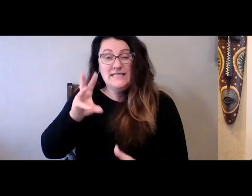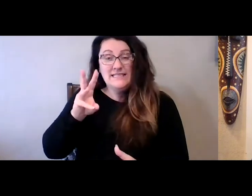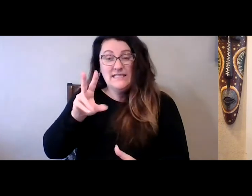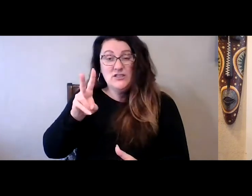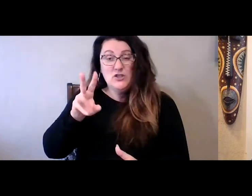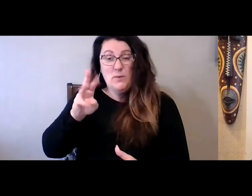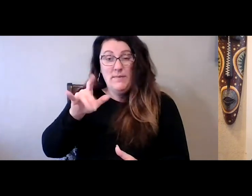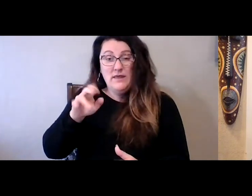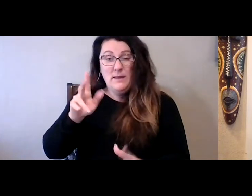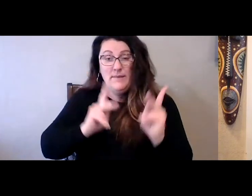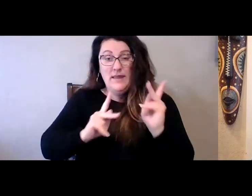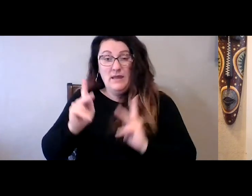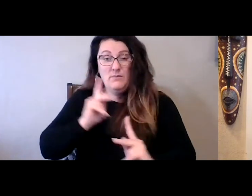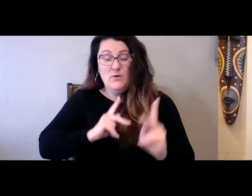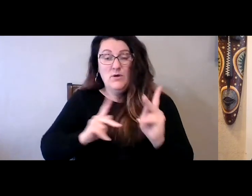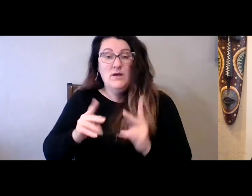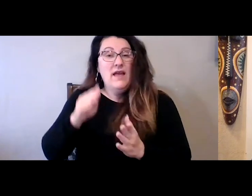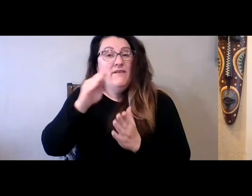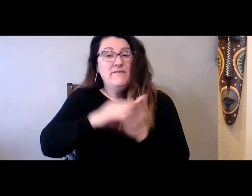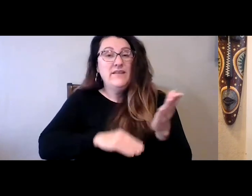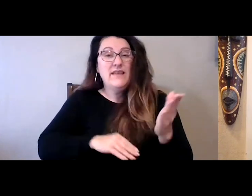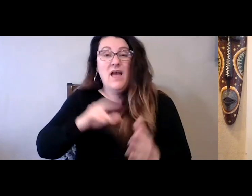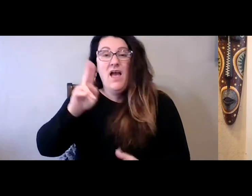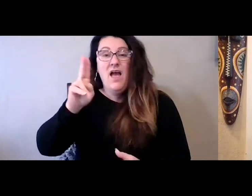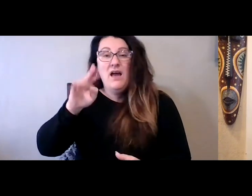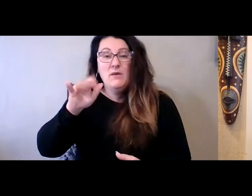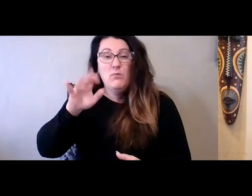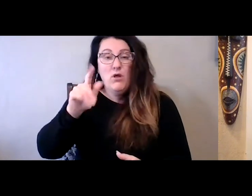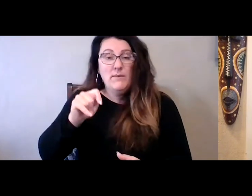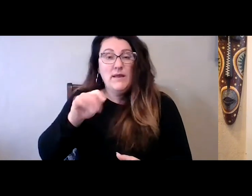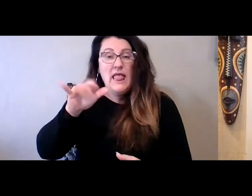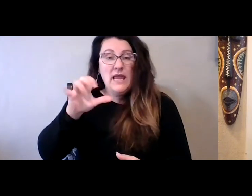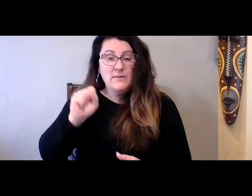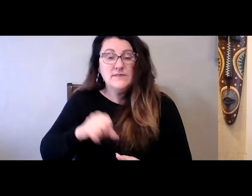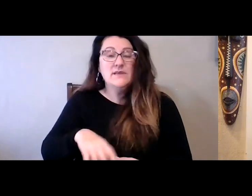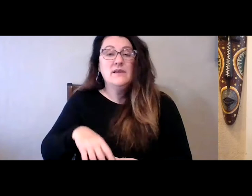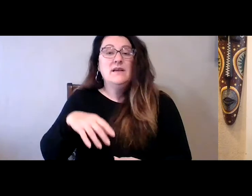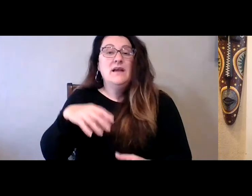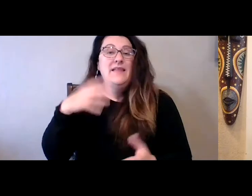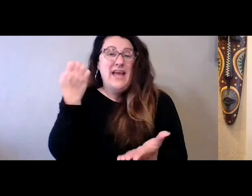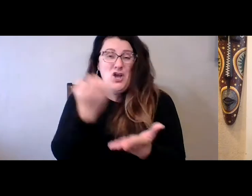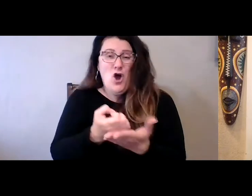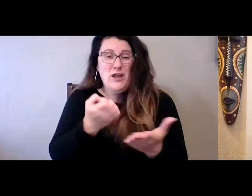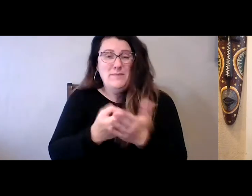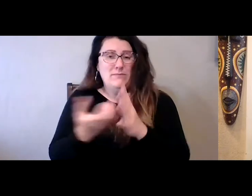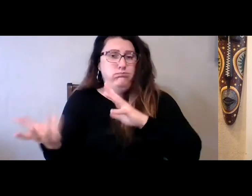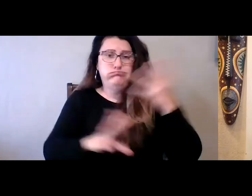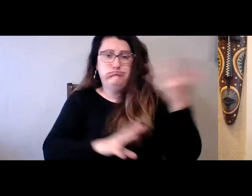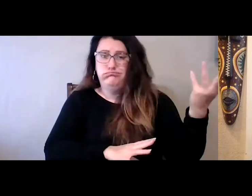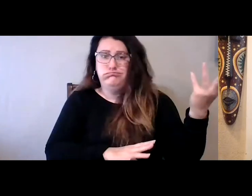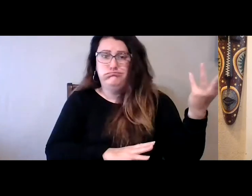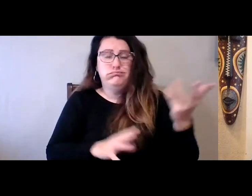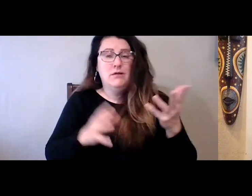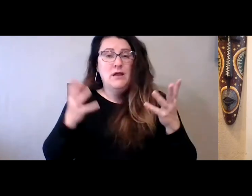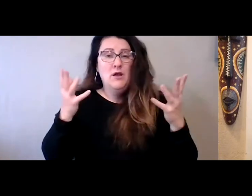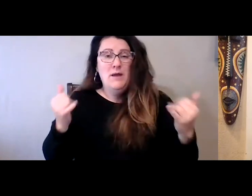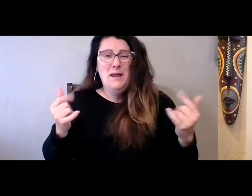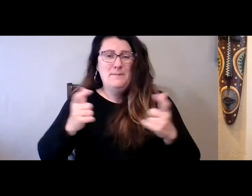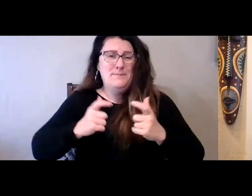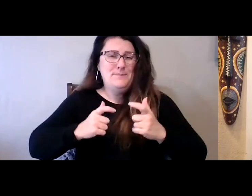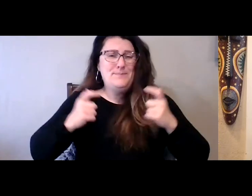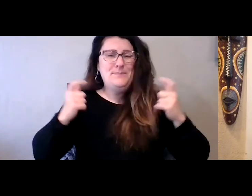million people will have been filling out unemployment claims, where the economy is in shambles, where we are going to be in the middle of a